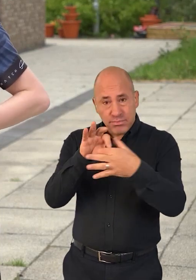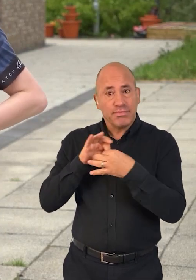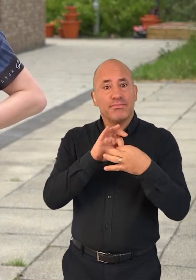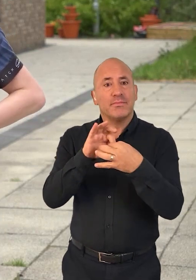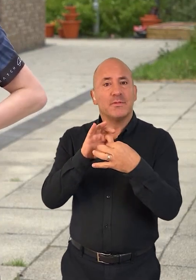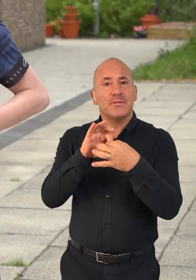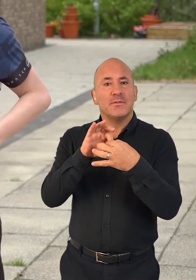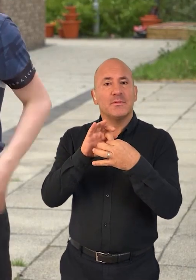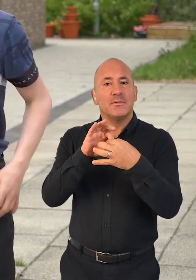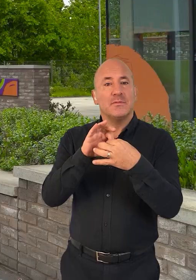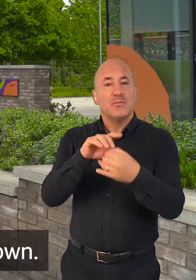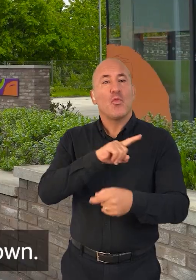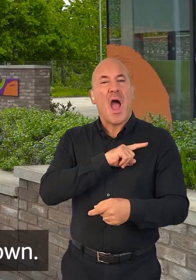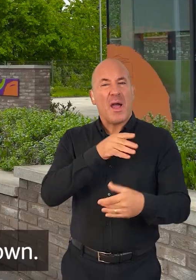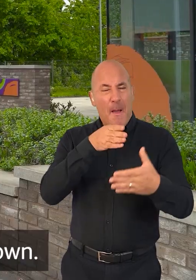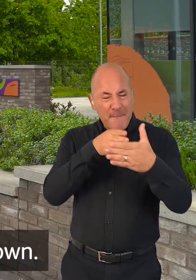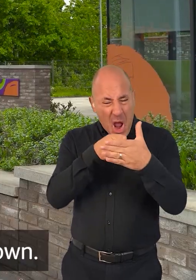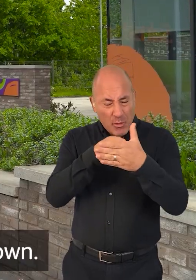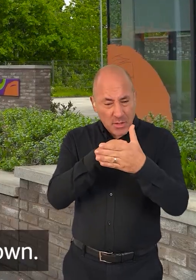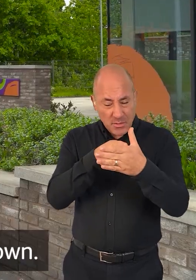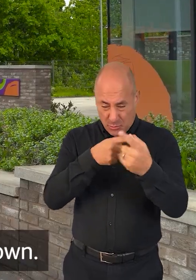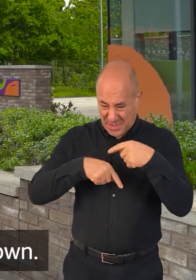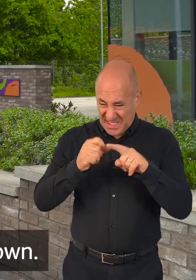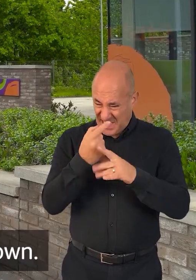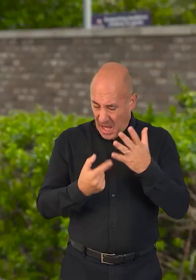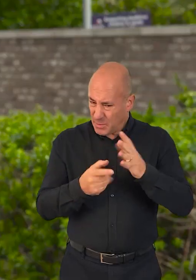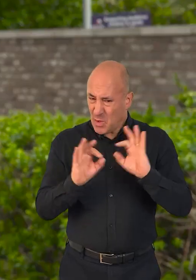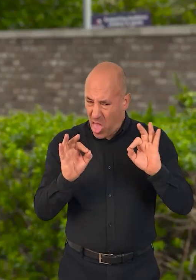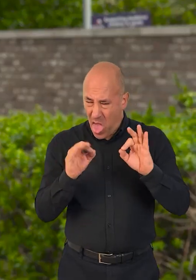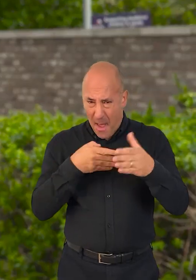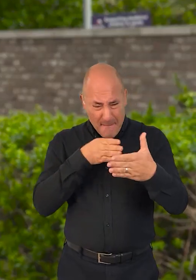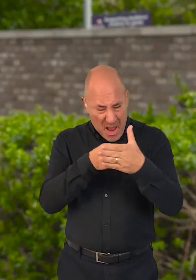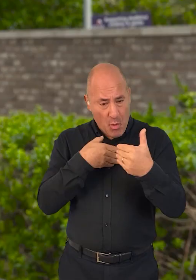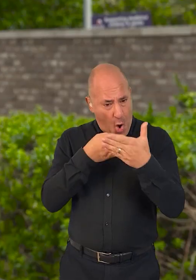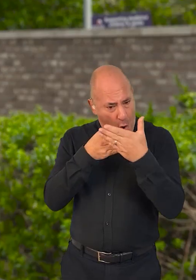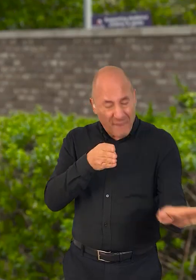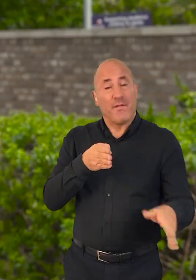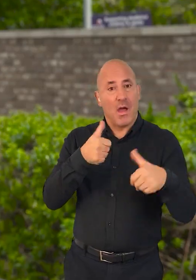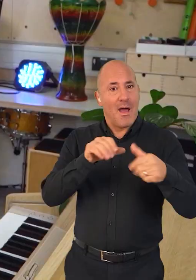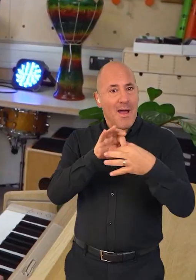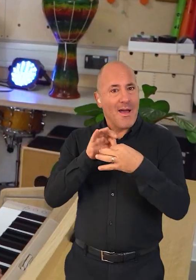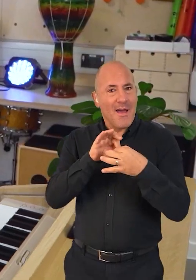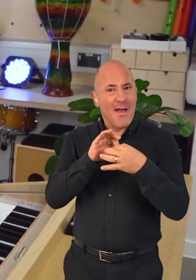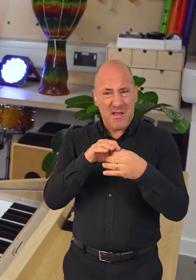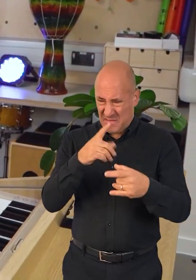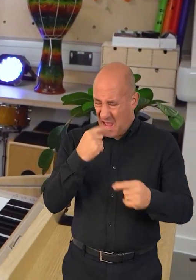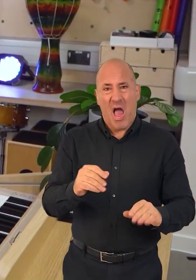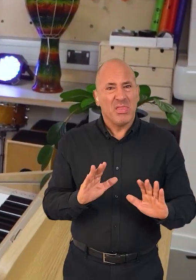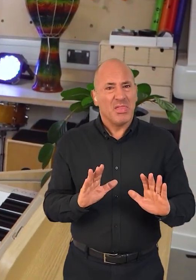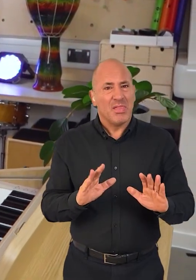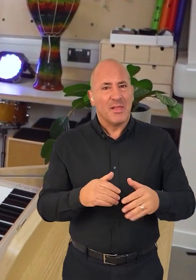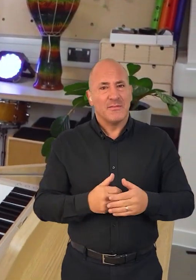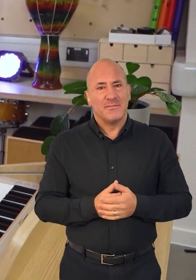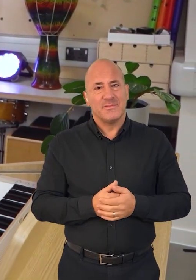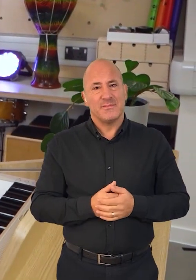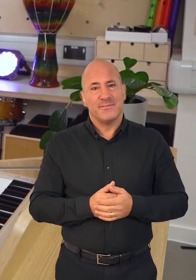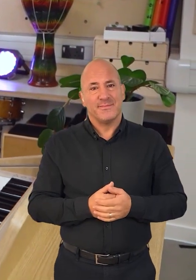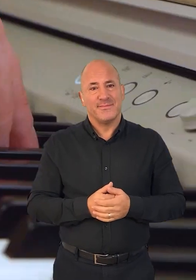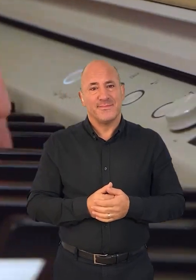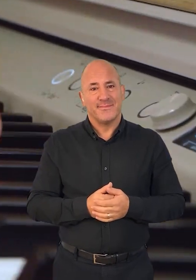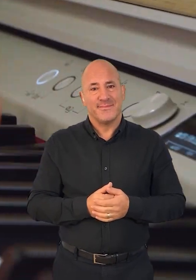unite us too. Because we all want to break them down, whether disabled or not. And we believe we